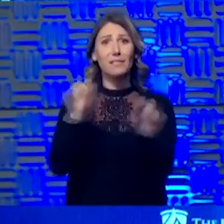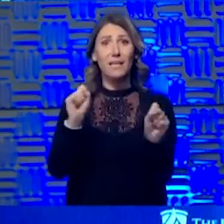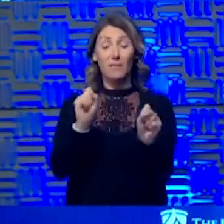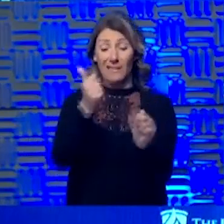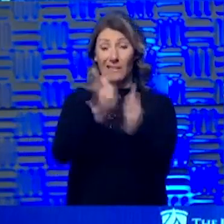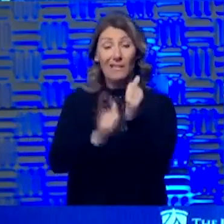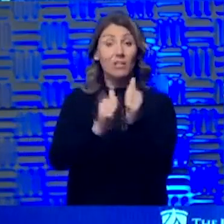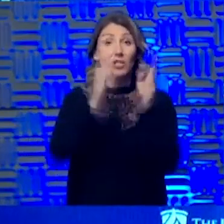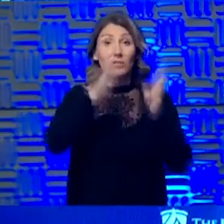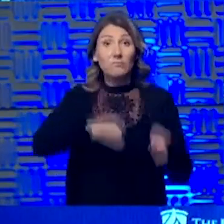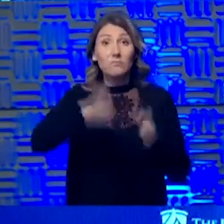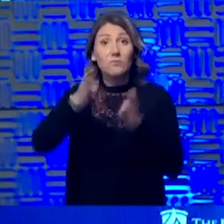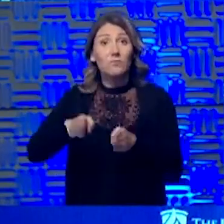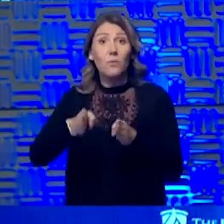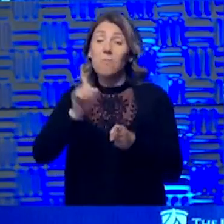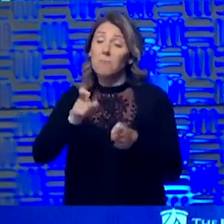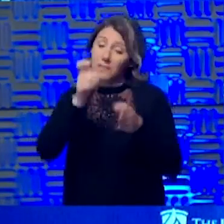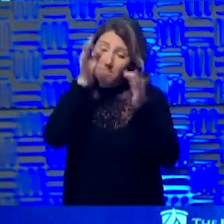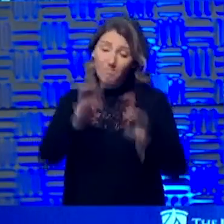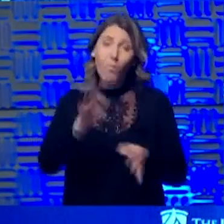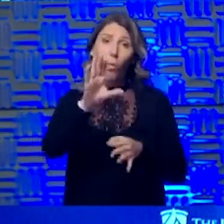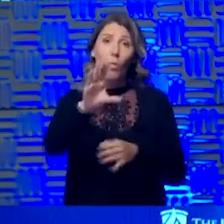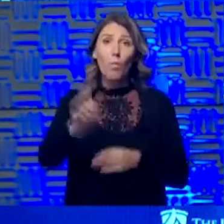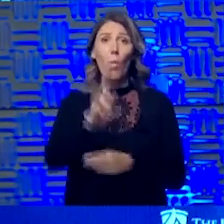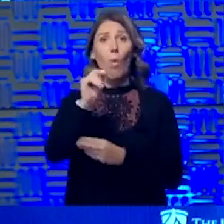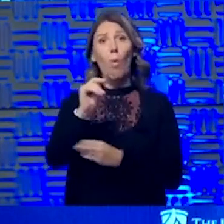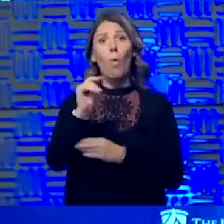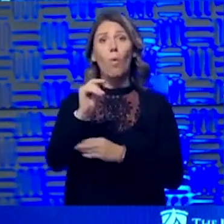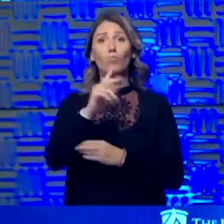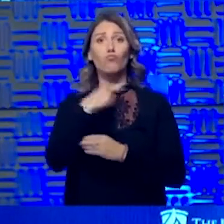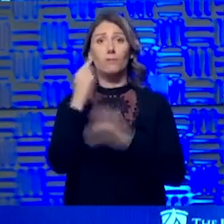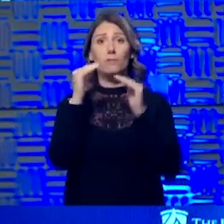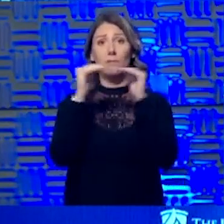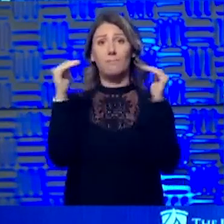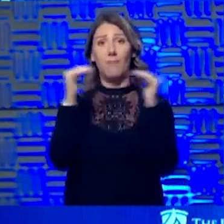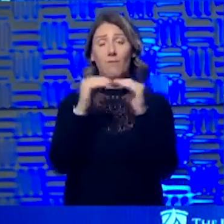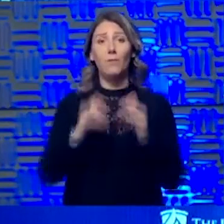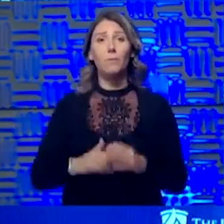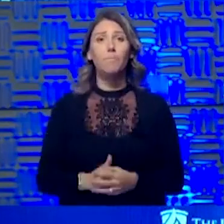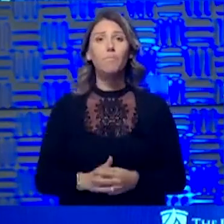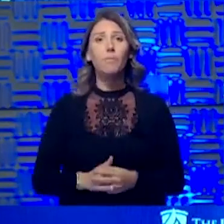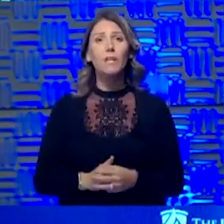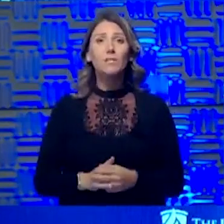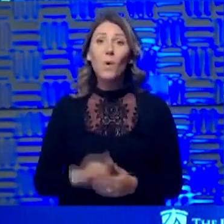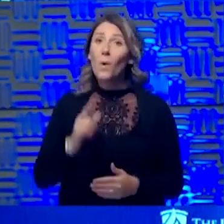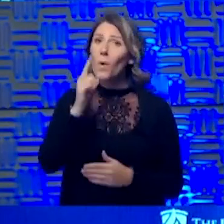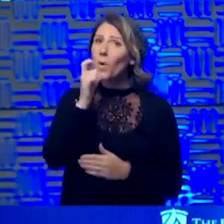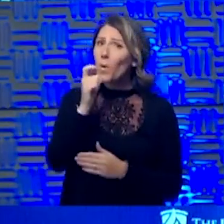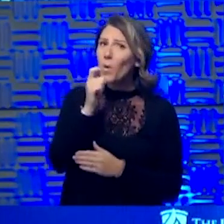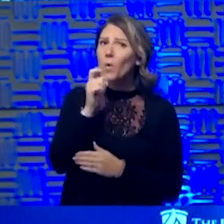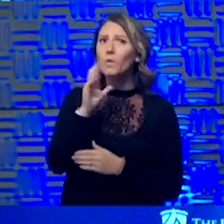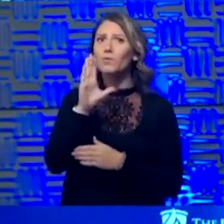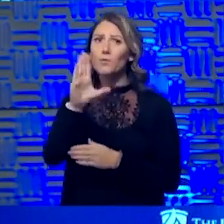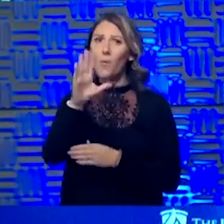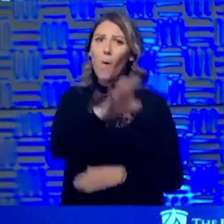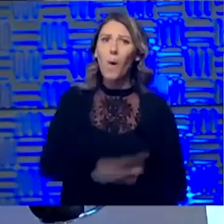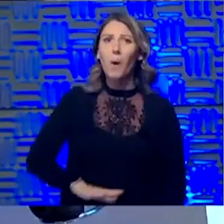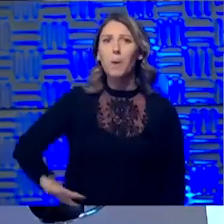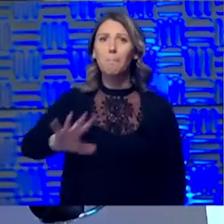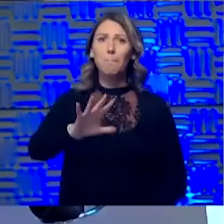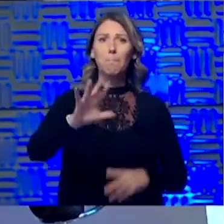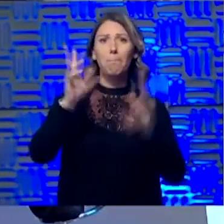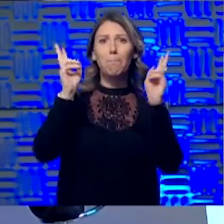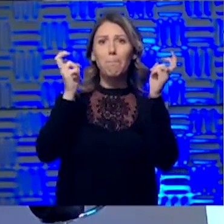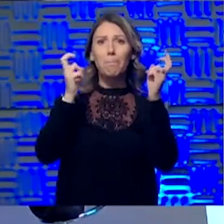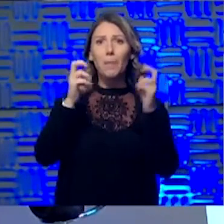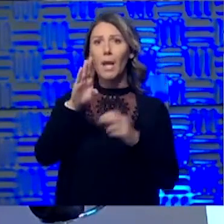determine their own level of risk. So who's in your bubble? Guys, who's in your bubble? My family's in my bubble. I let my